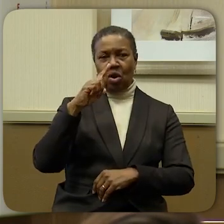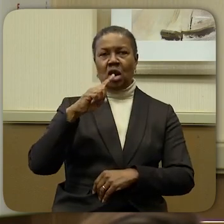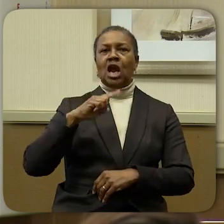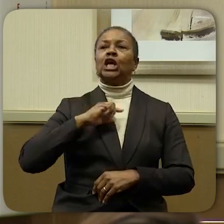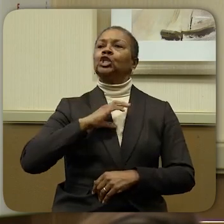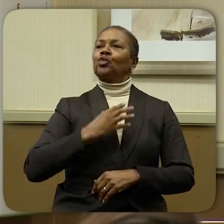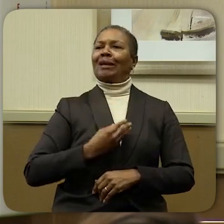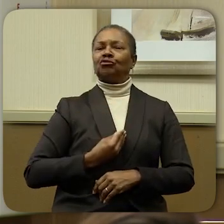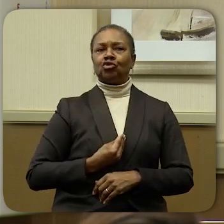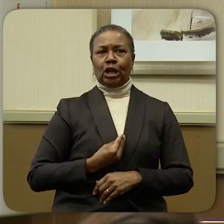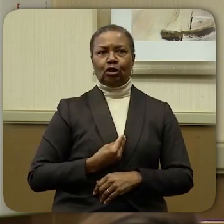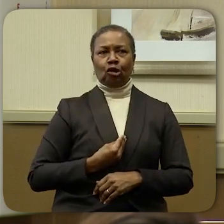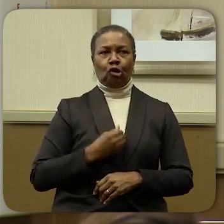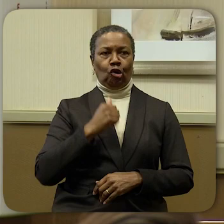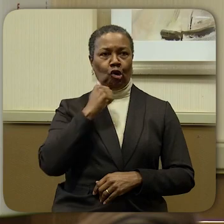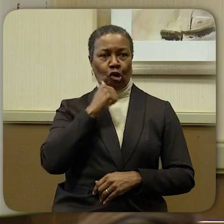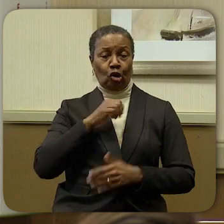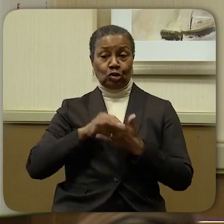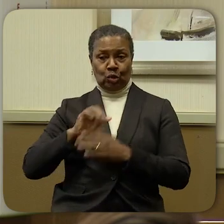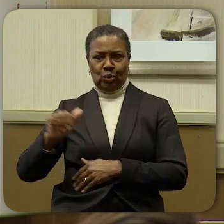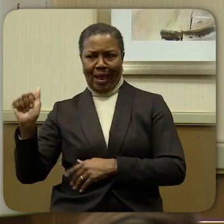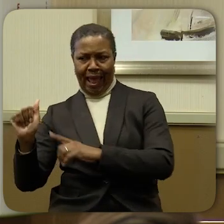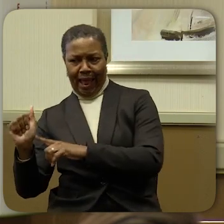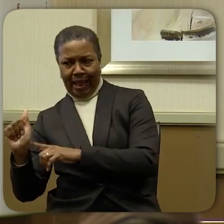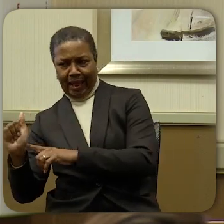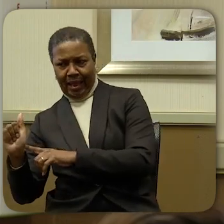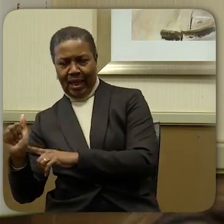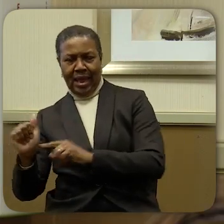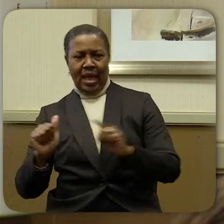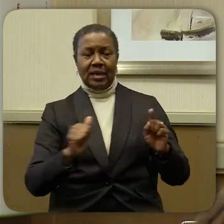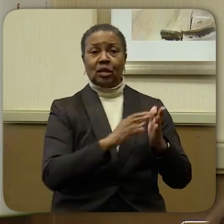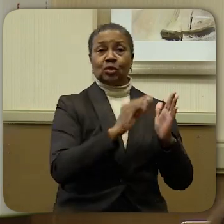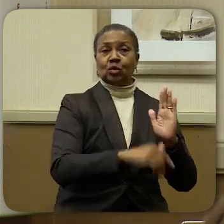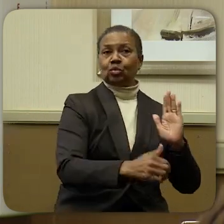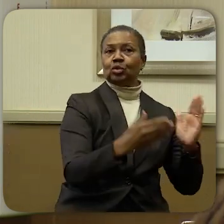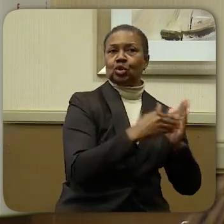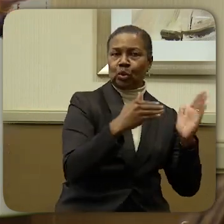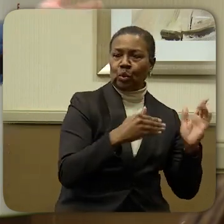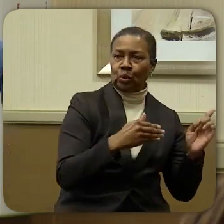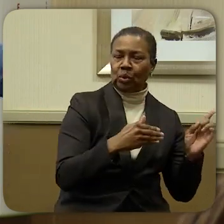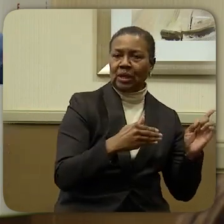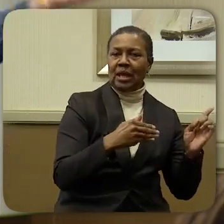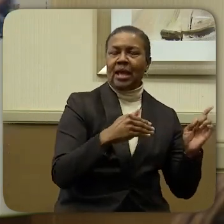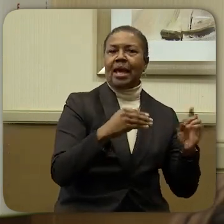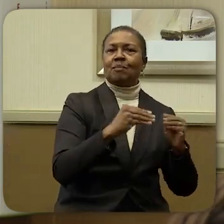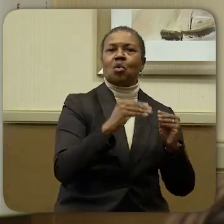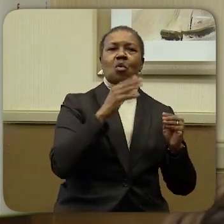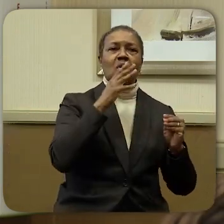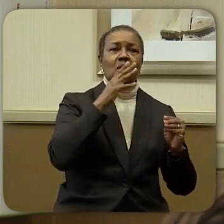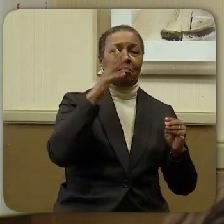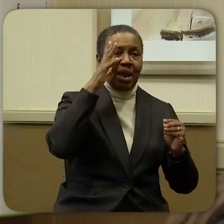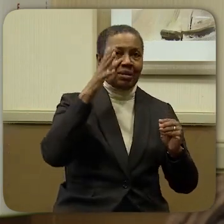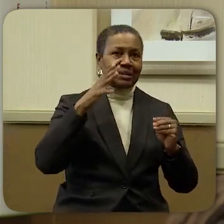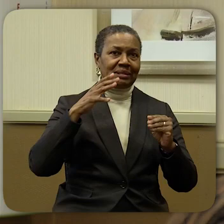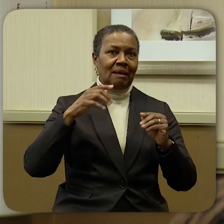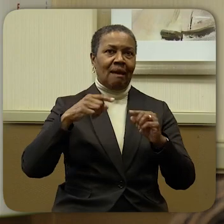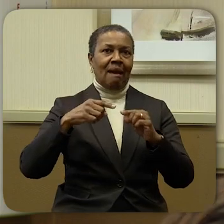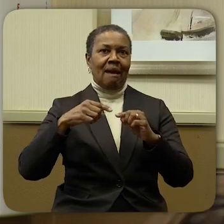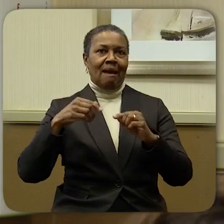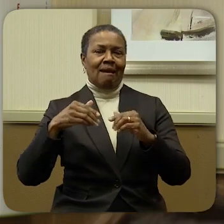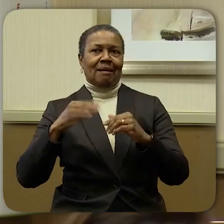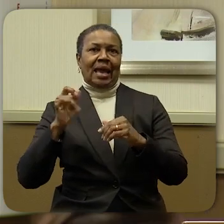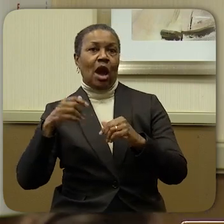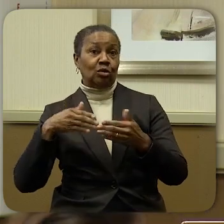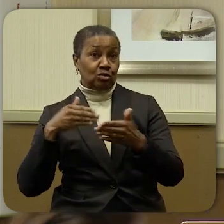student A, and then another student brought suit, and then another group of parents countersued on the behalf of